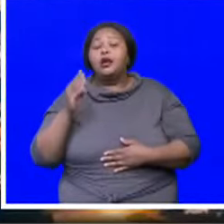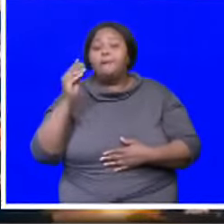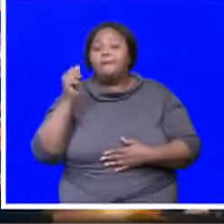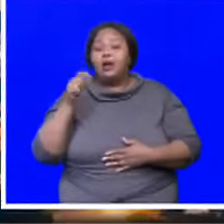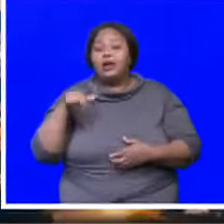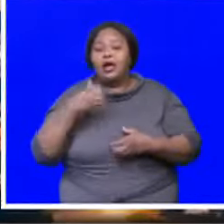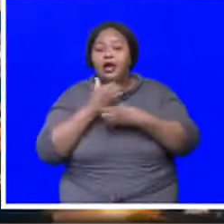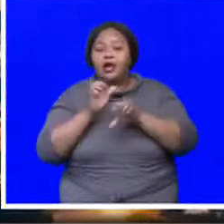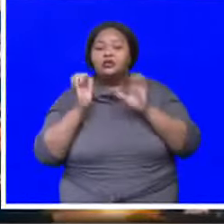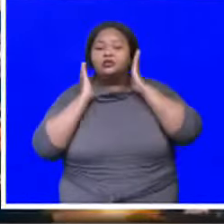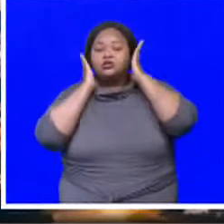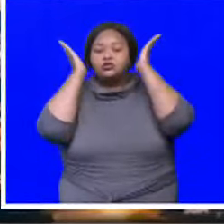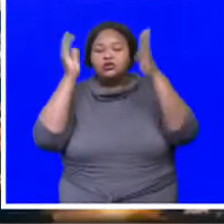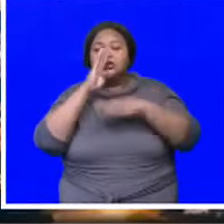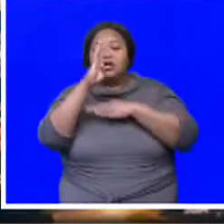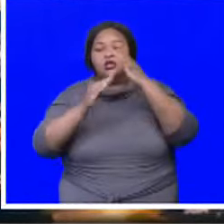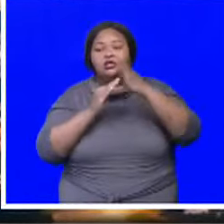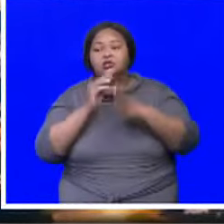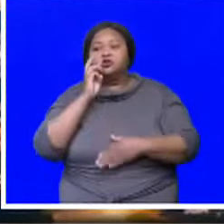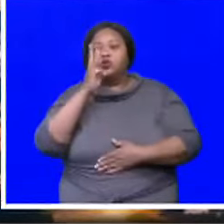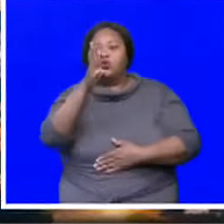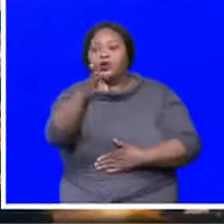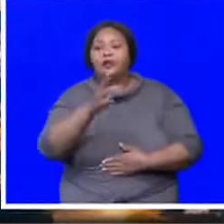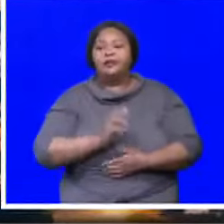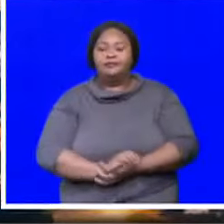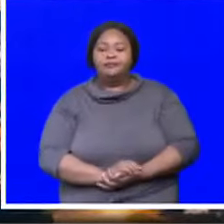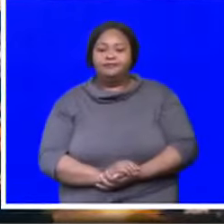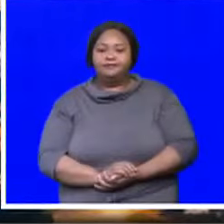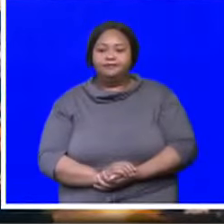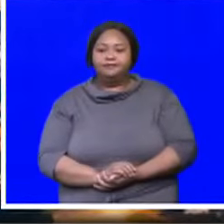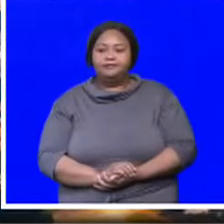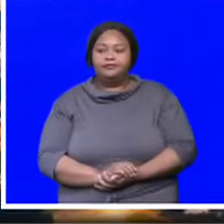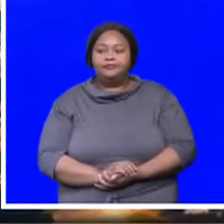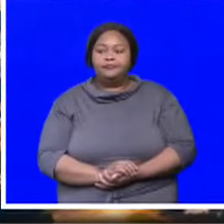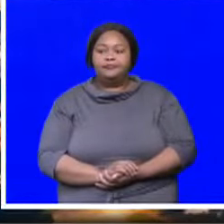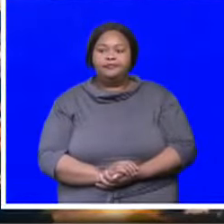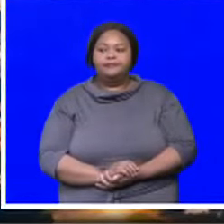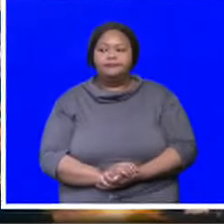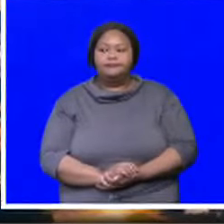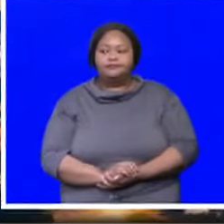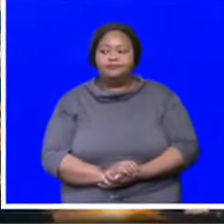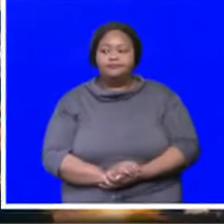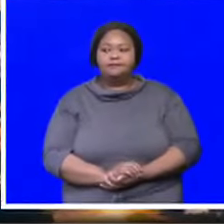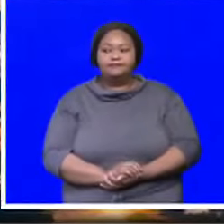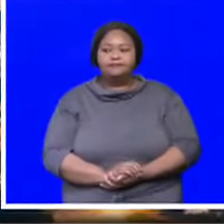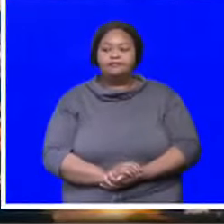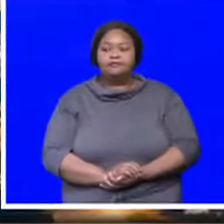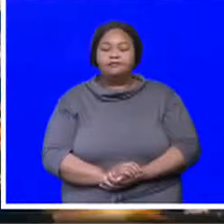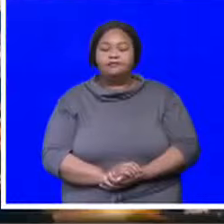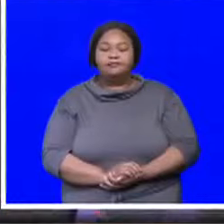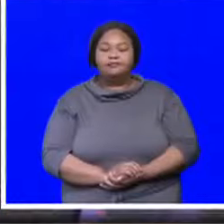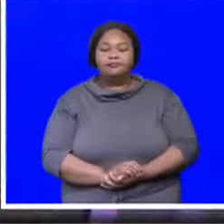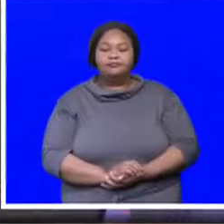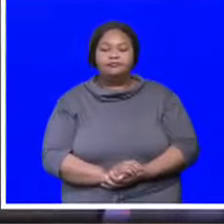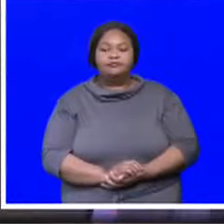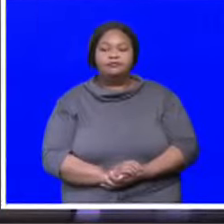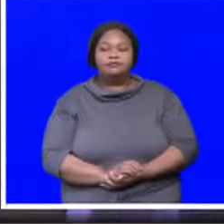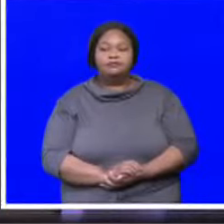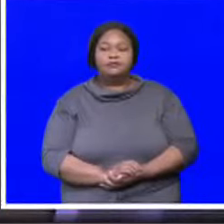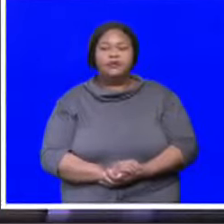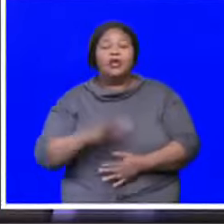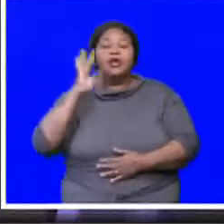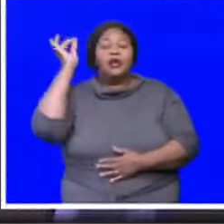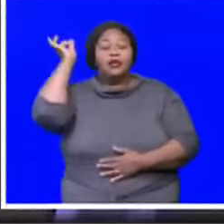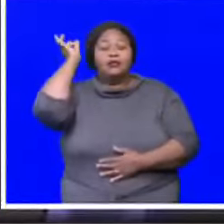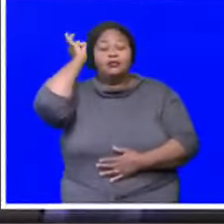launch was held at the Central Bank of Eswatini in Mbabane. Our reporter Nelson Langamanda has more on that story. His